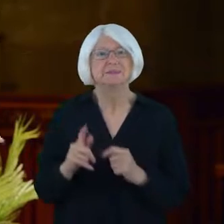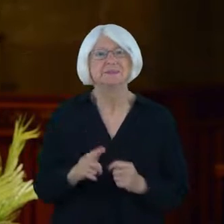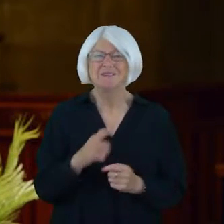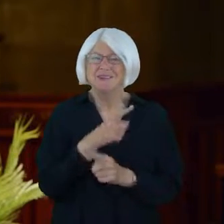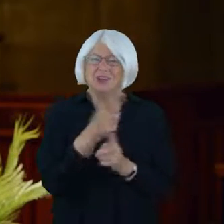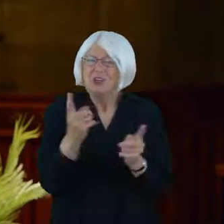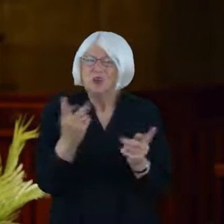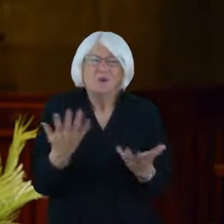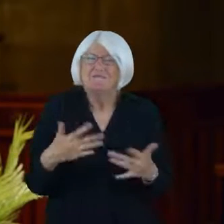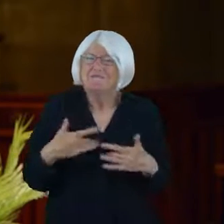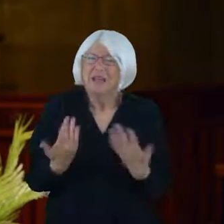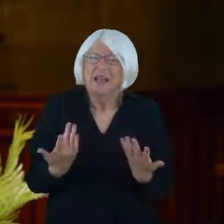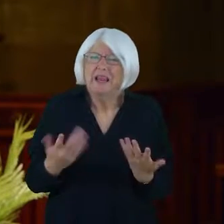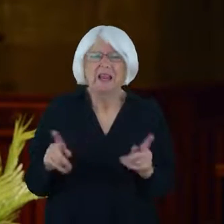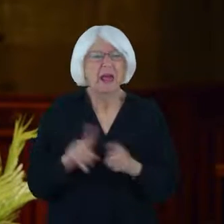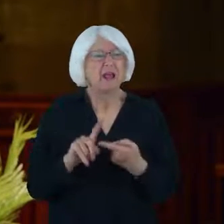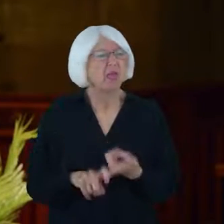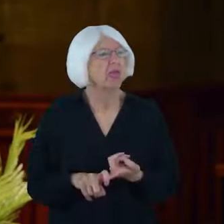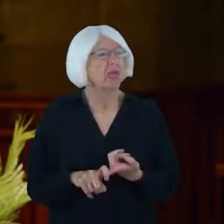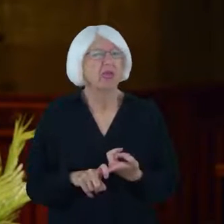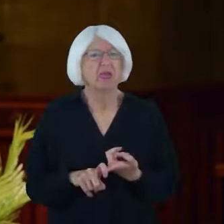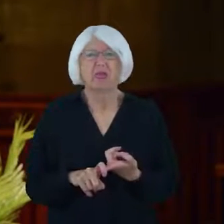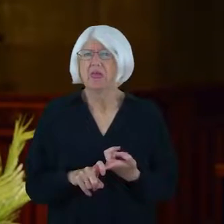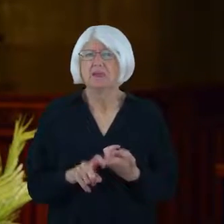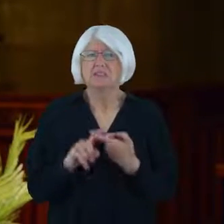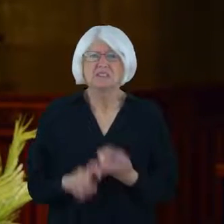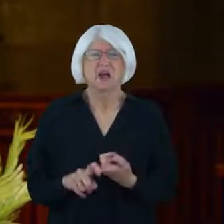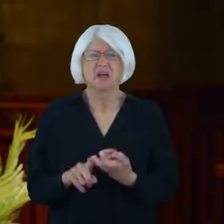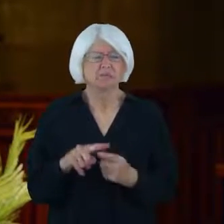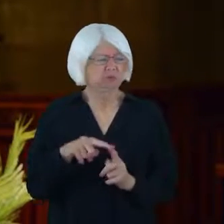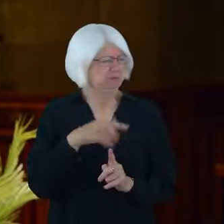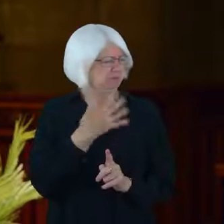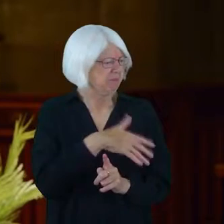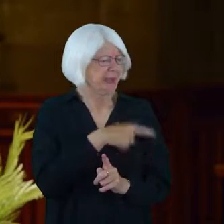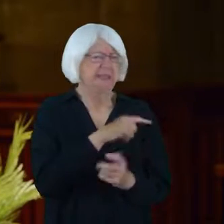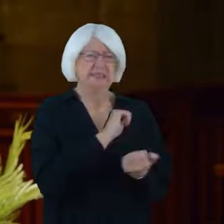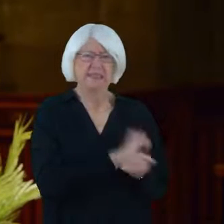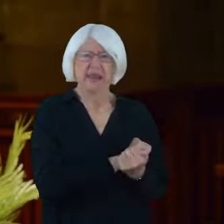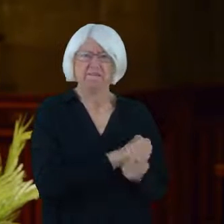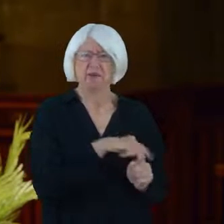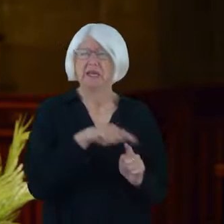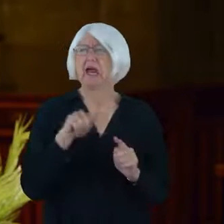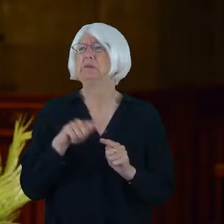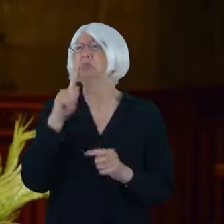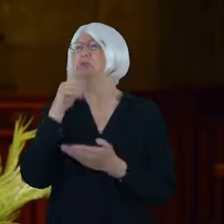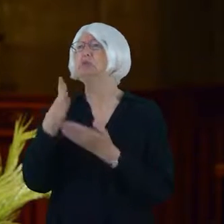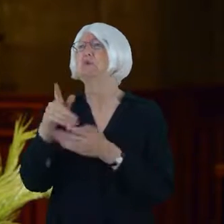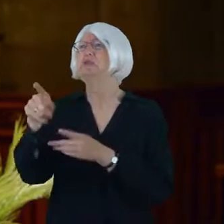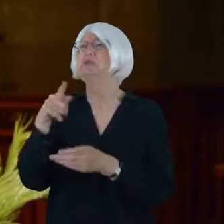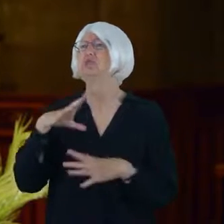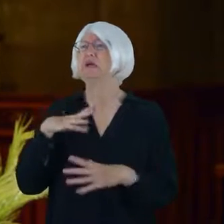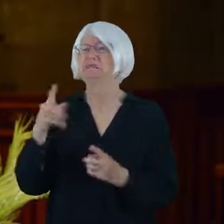Do you ever feel like you're stuck between the pain of slavery and the promise of